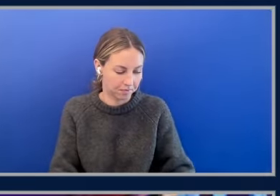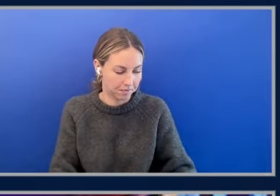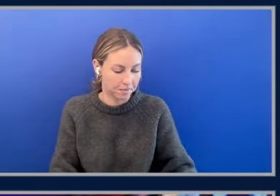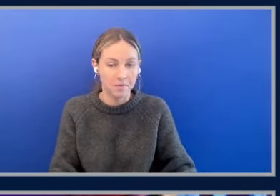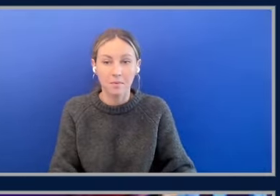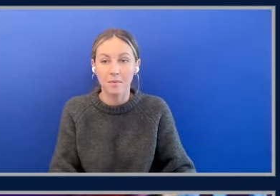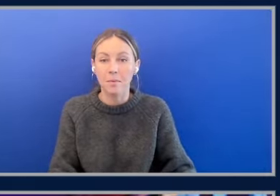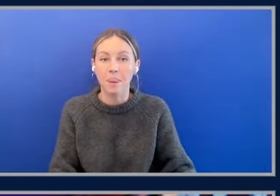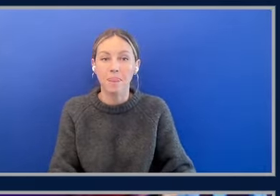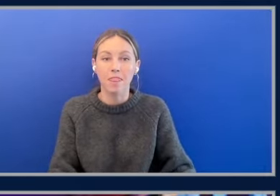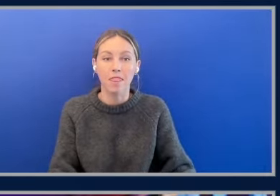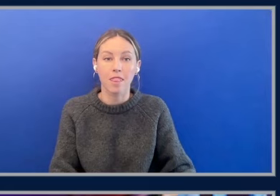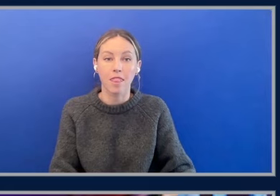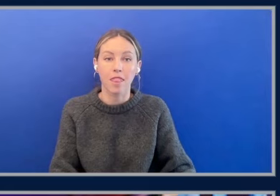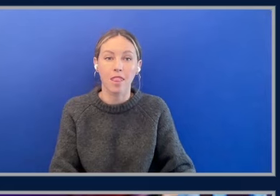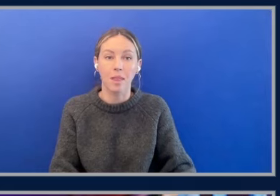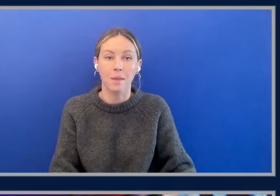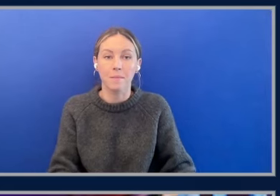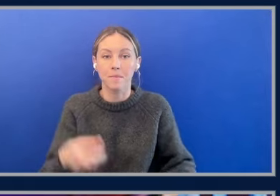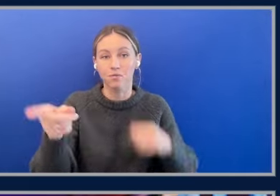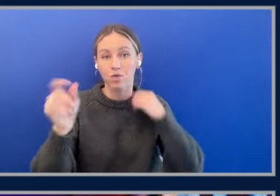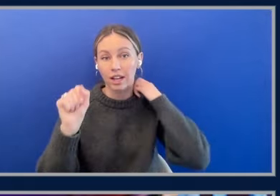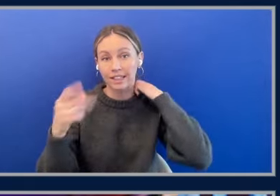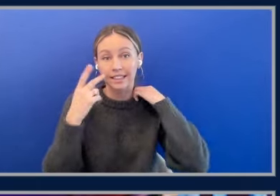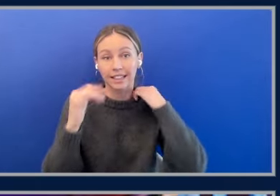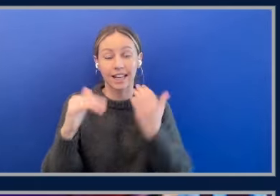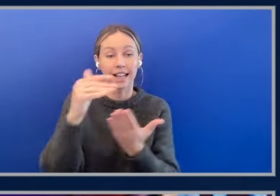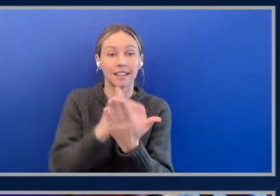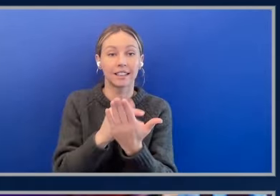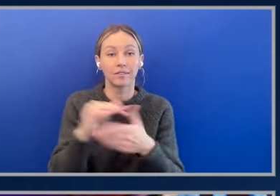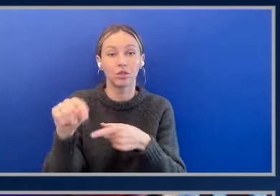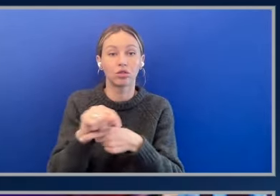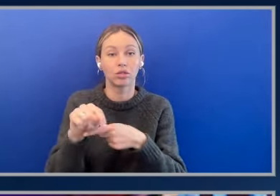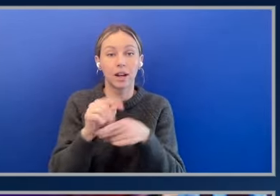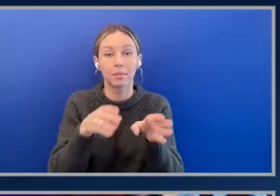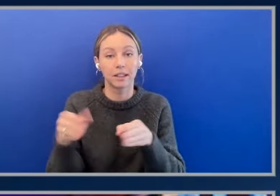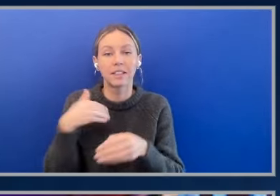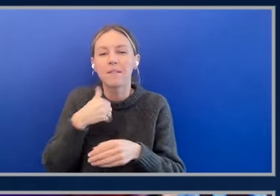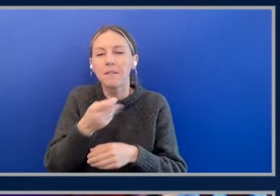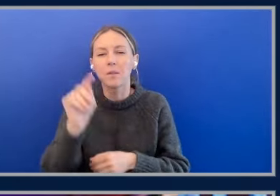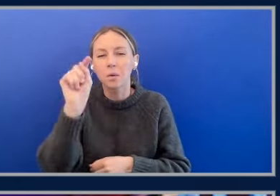and here you can see in the list of training plans that I have a few training plans.